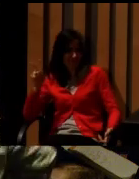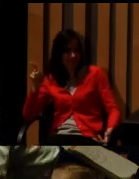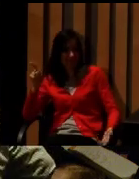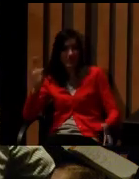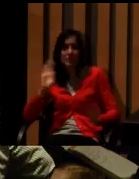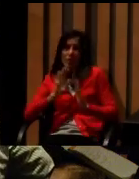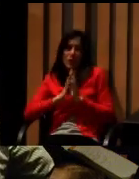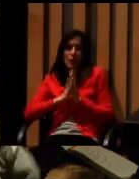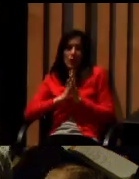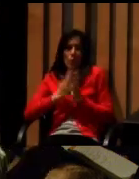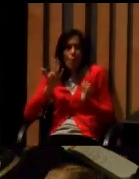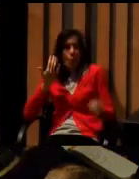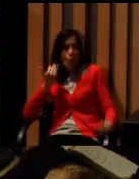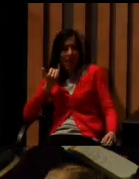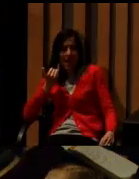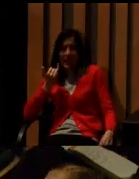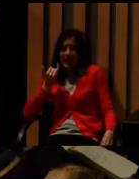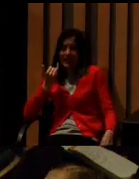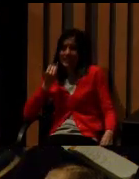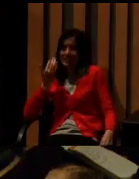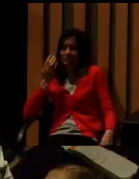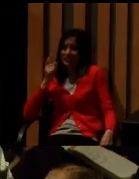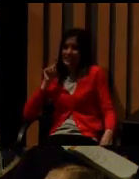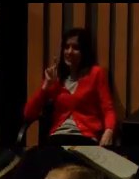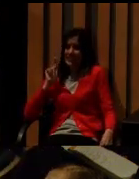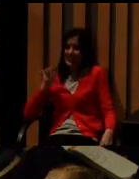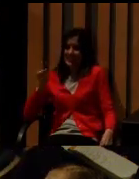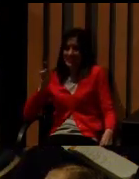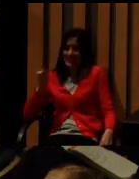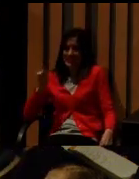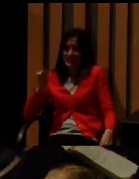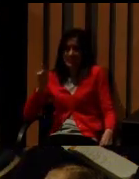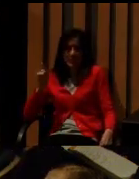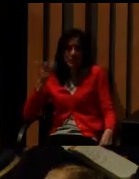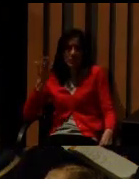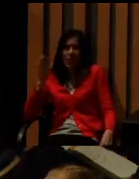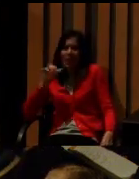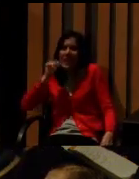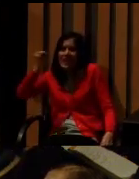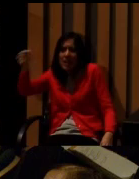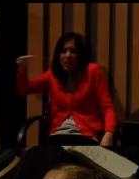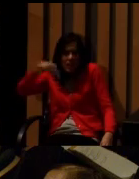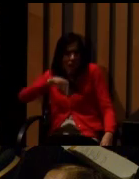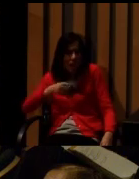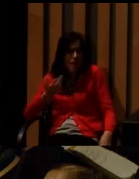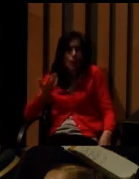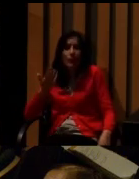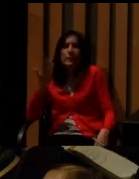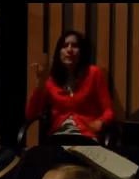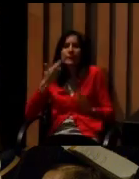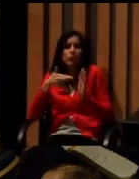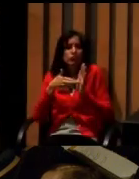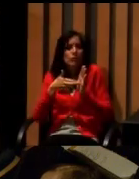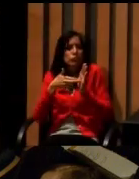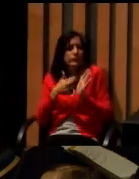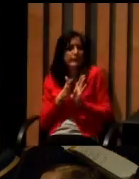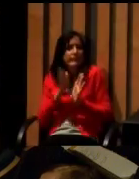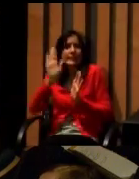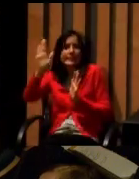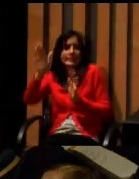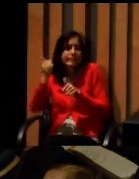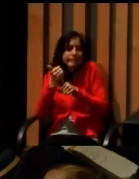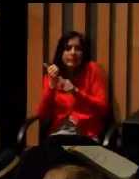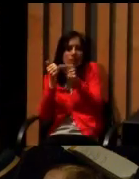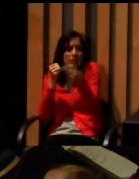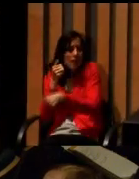mind. Why doesn't he send a representative today? He comes today. I mean, that might not be the place. But